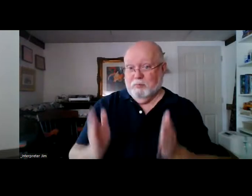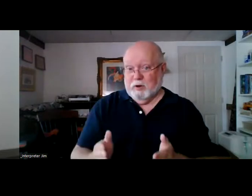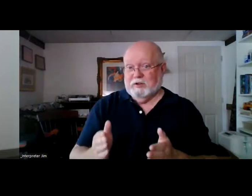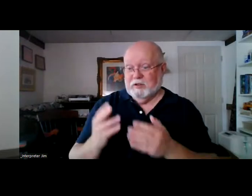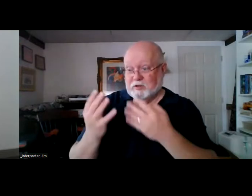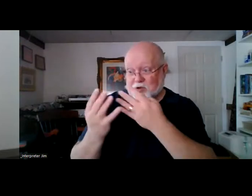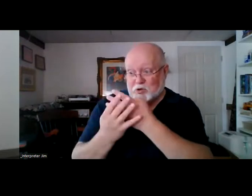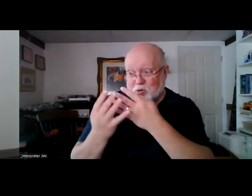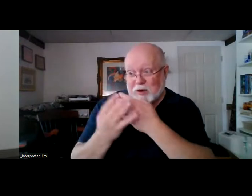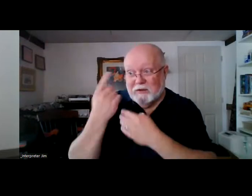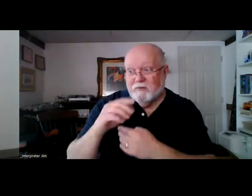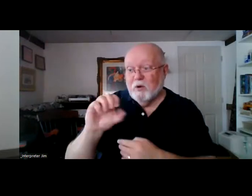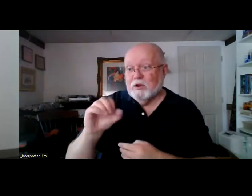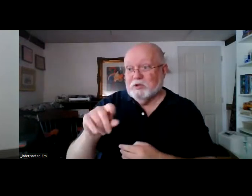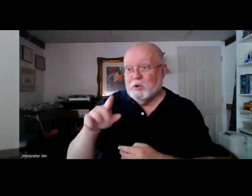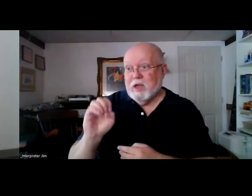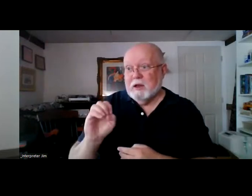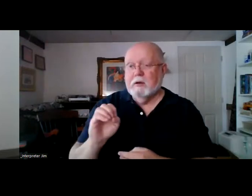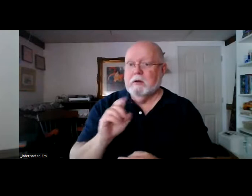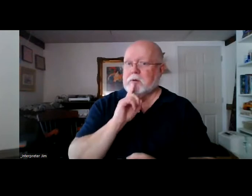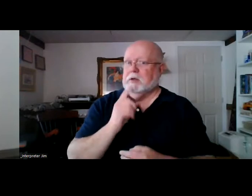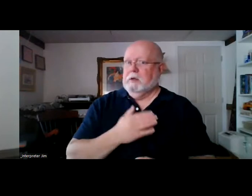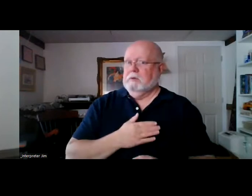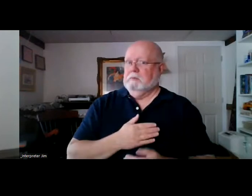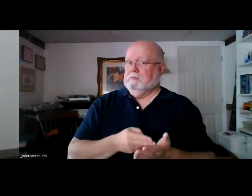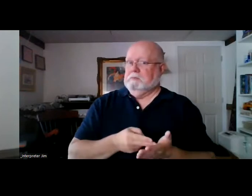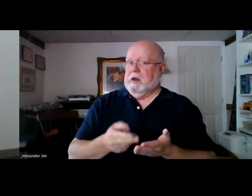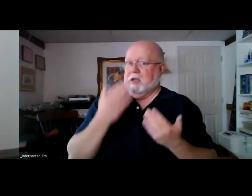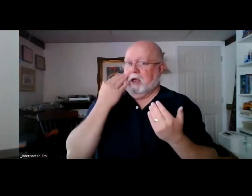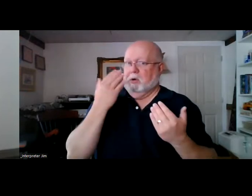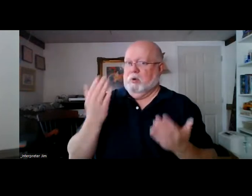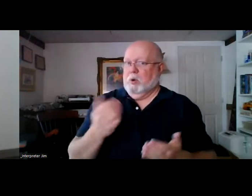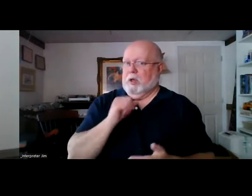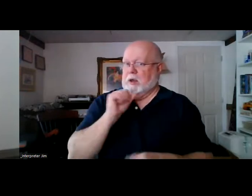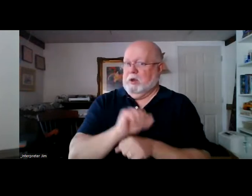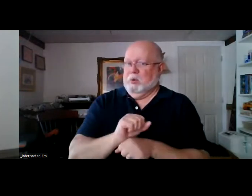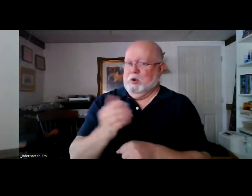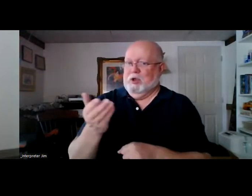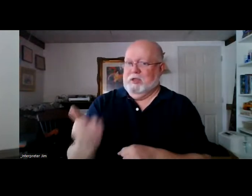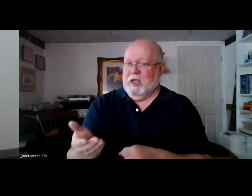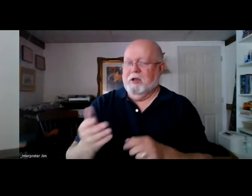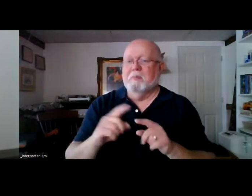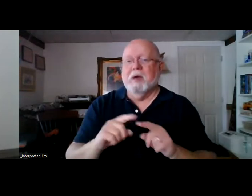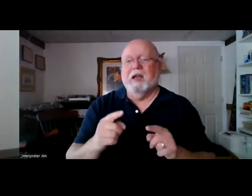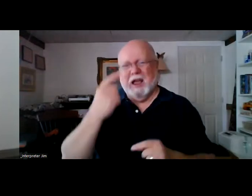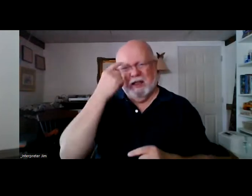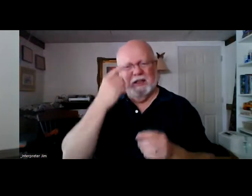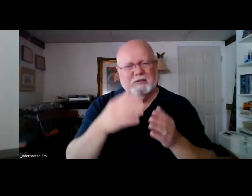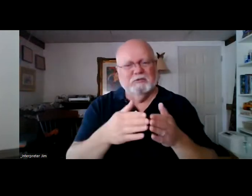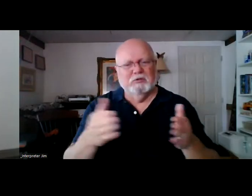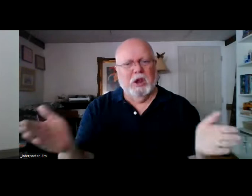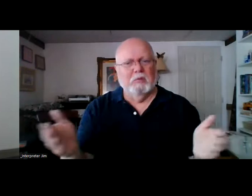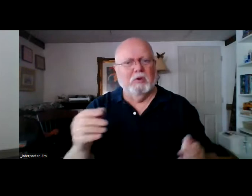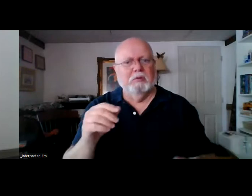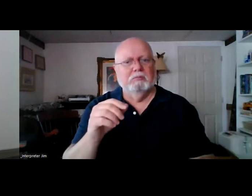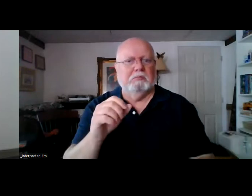corrections. Hopefully they are screening for suicide, in general in the population. I think, as we